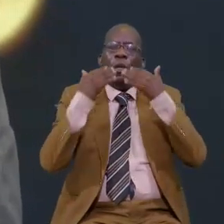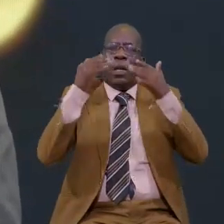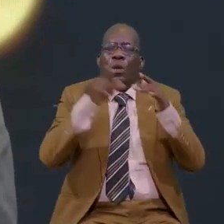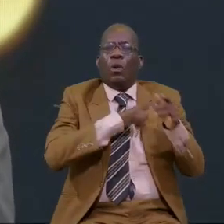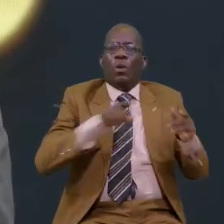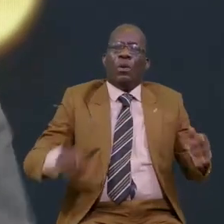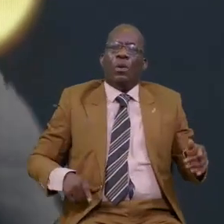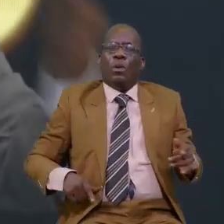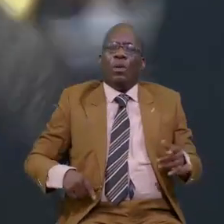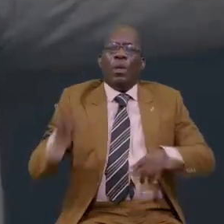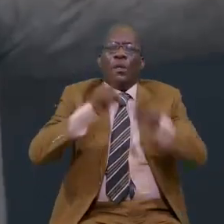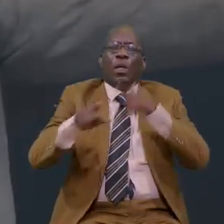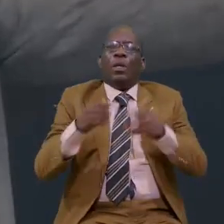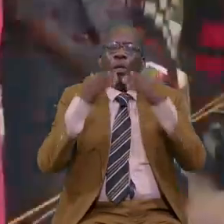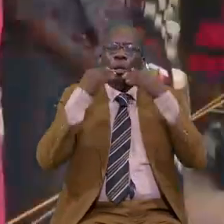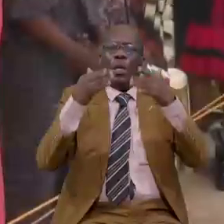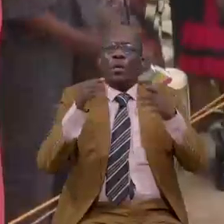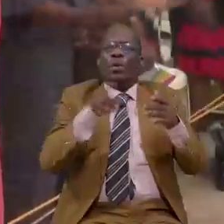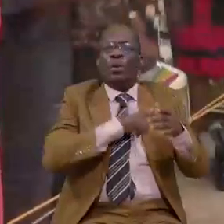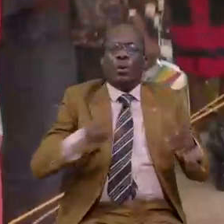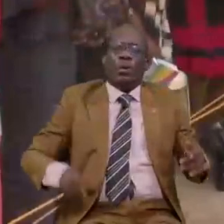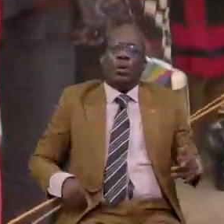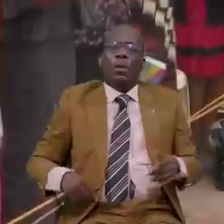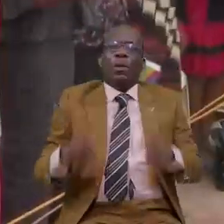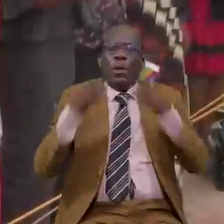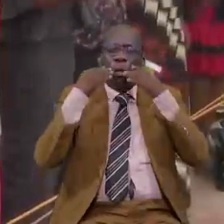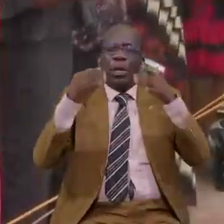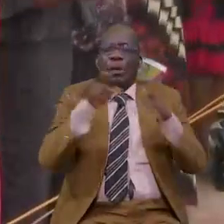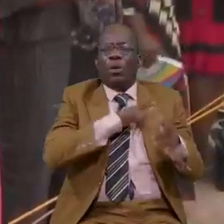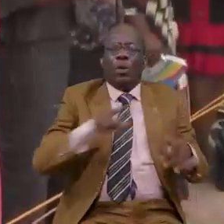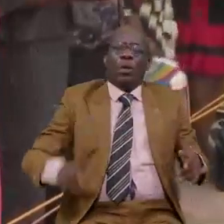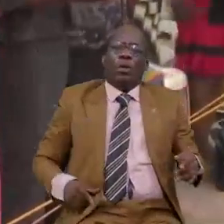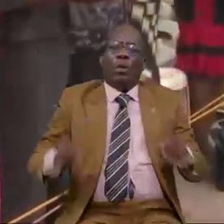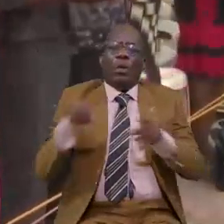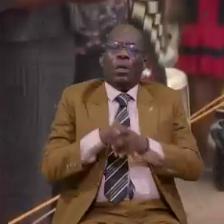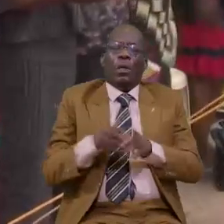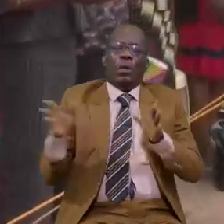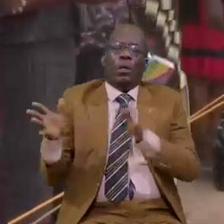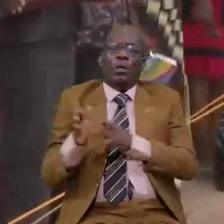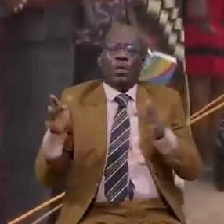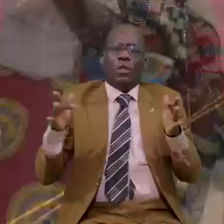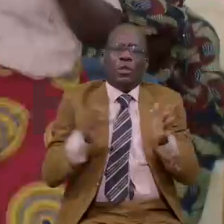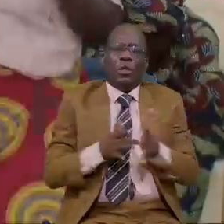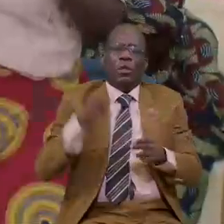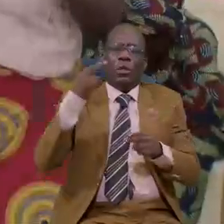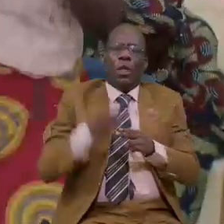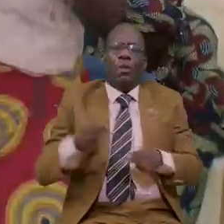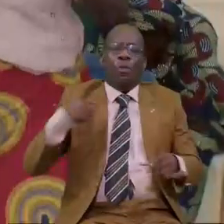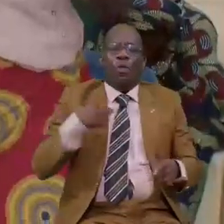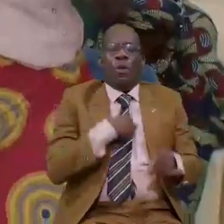Lord. Thank you, Lord. In Jesus' name we pray.